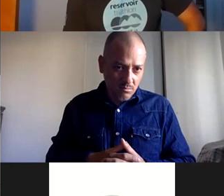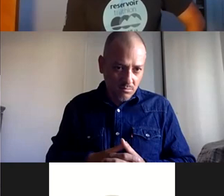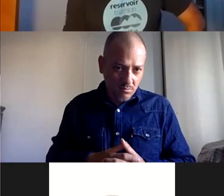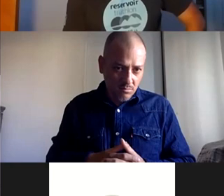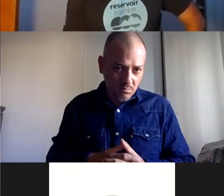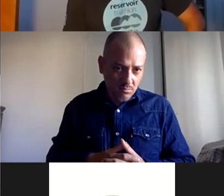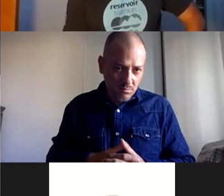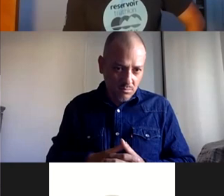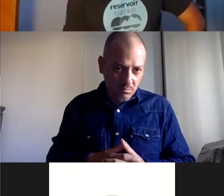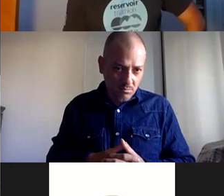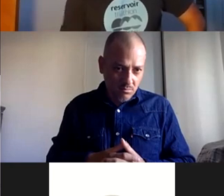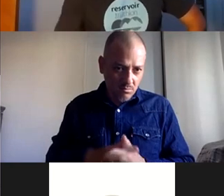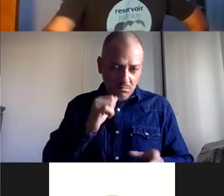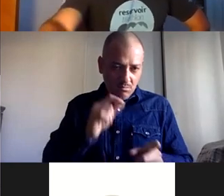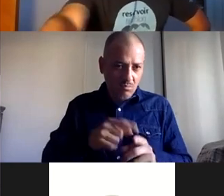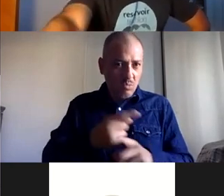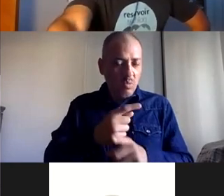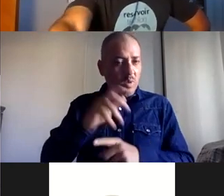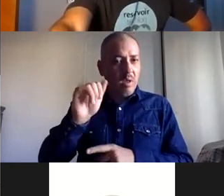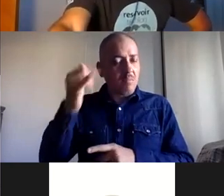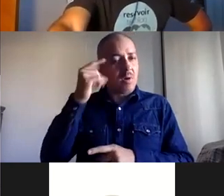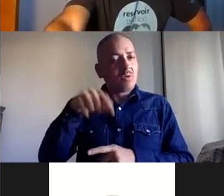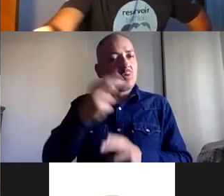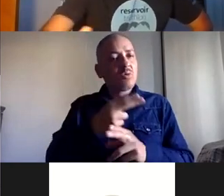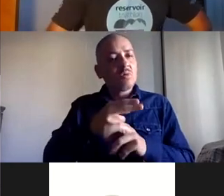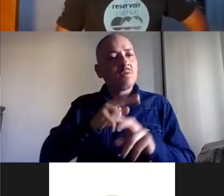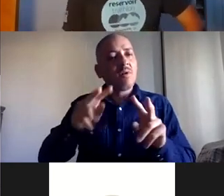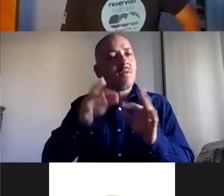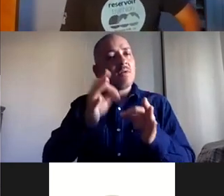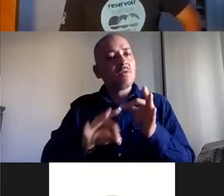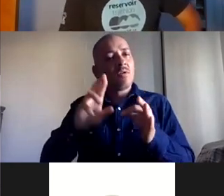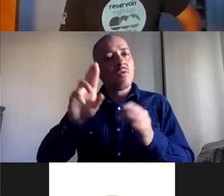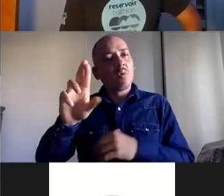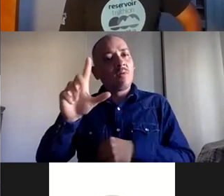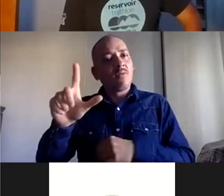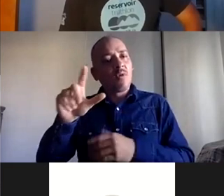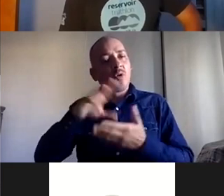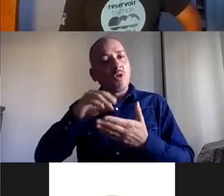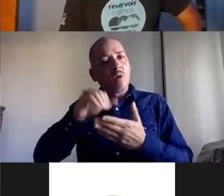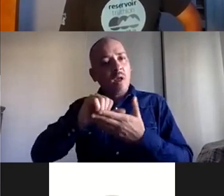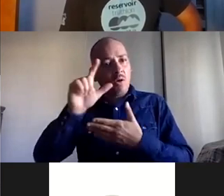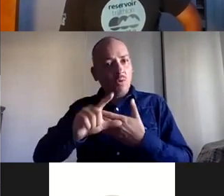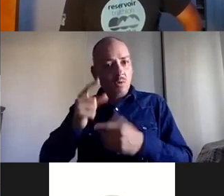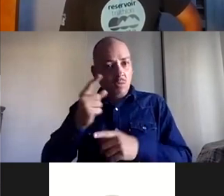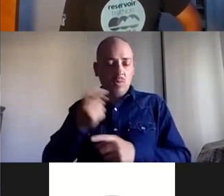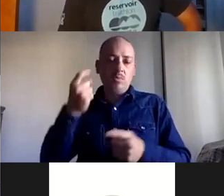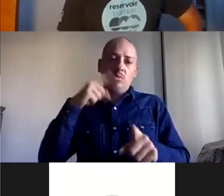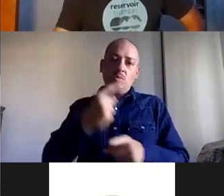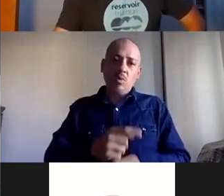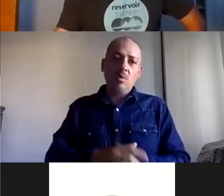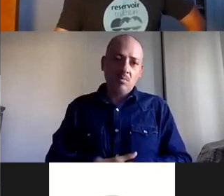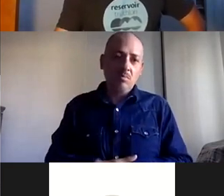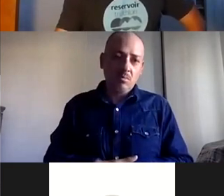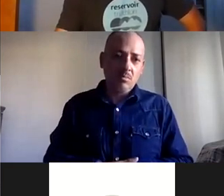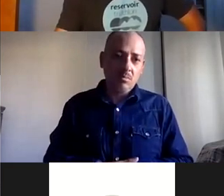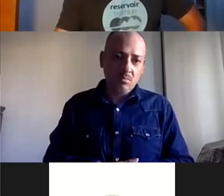the traditional AI. That's probably because we're using like a very simple reinforcement learning algorithm, right? Definitely. So